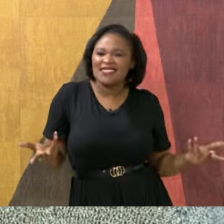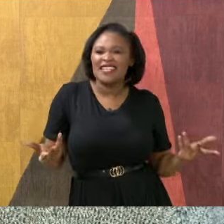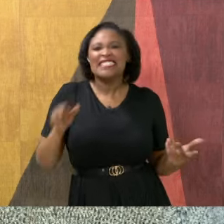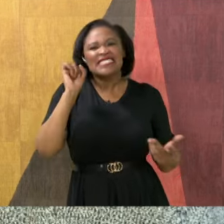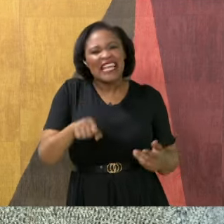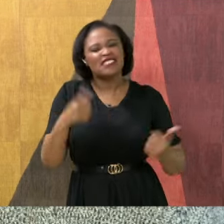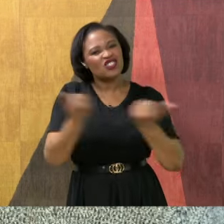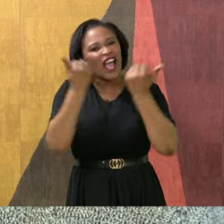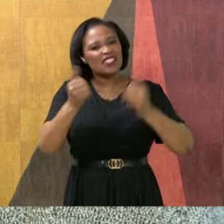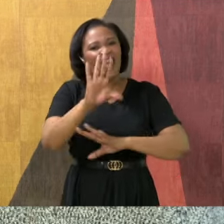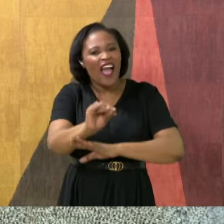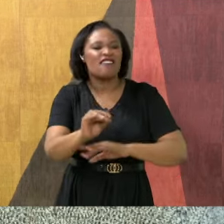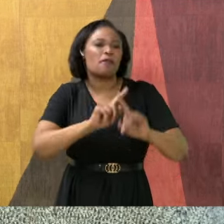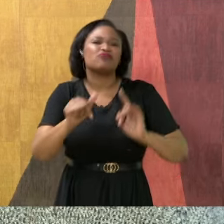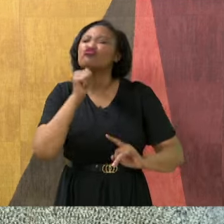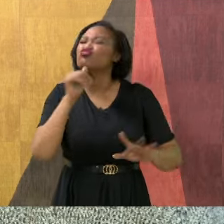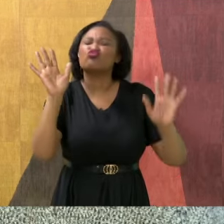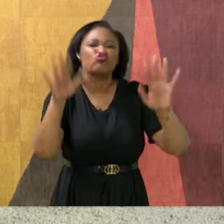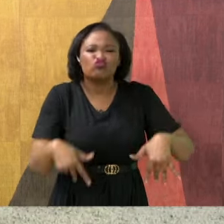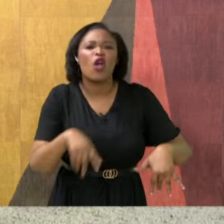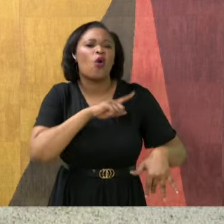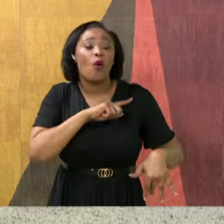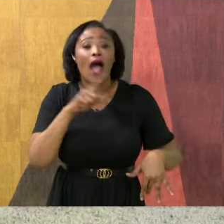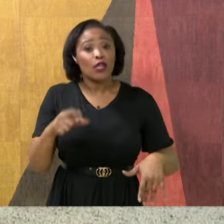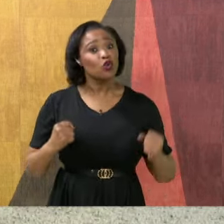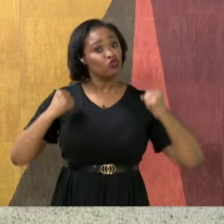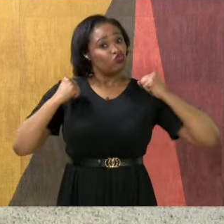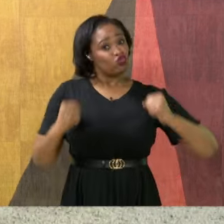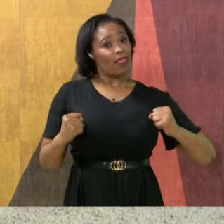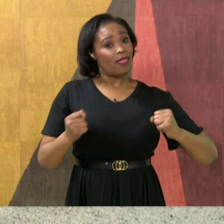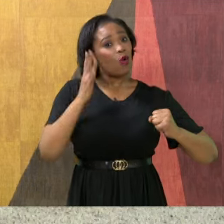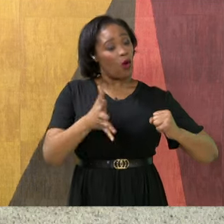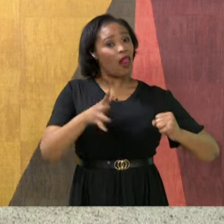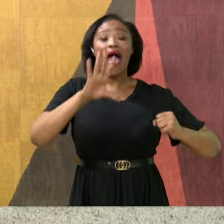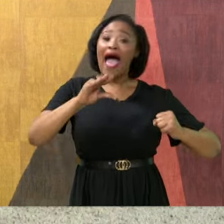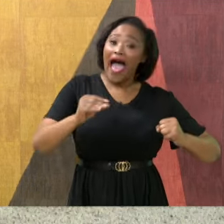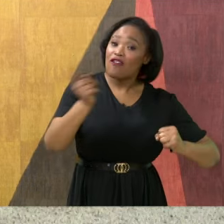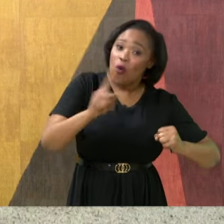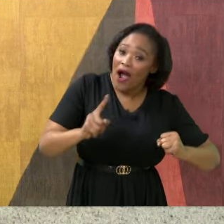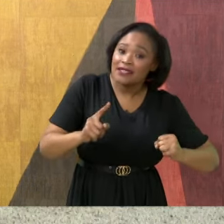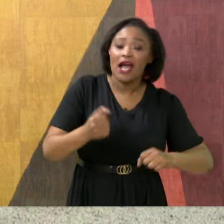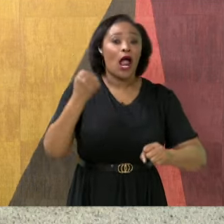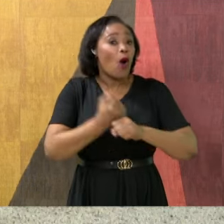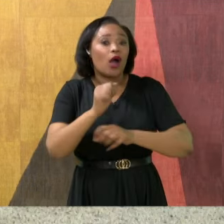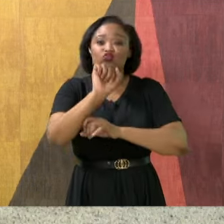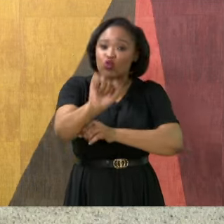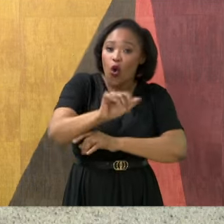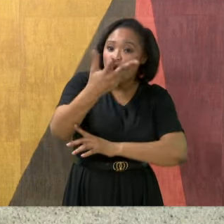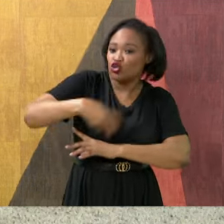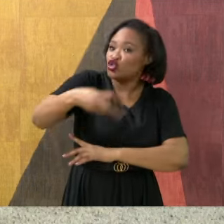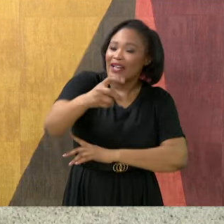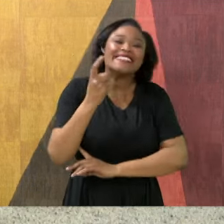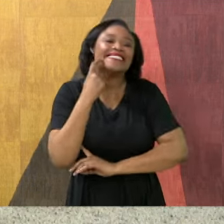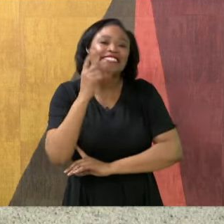joy. Yeah. Because that will also give you some strength and help the journey be easier for you. Yes. Oh, beautiful.